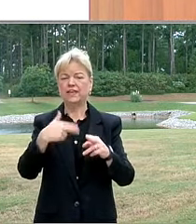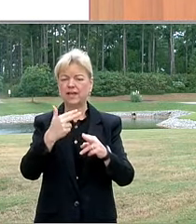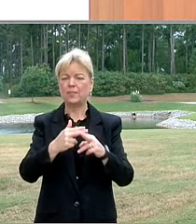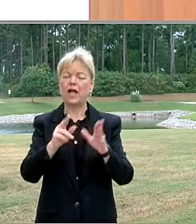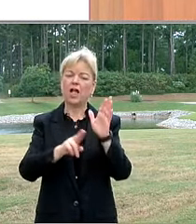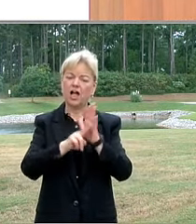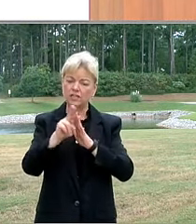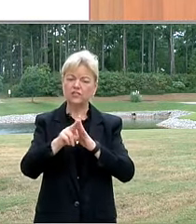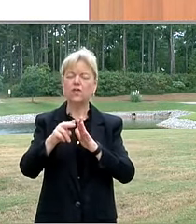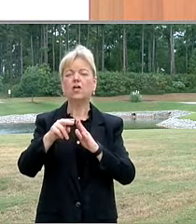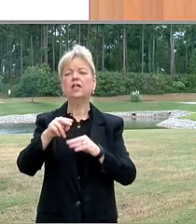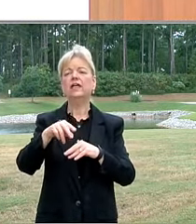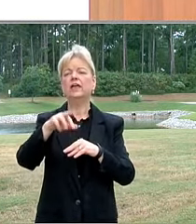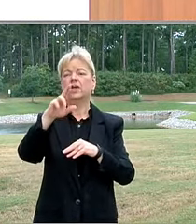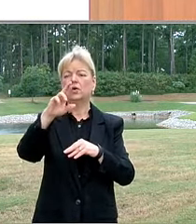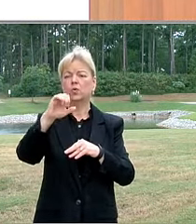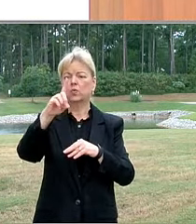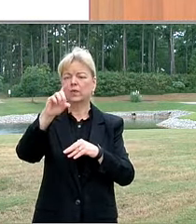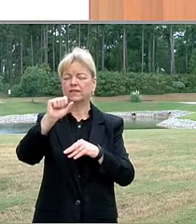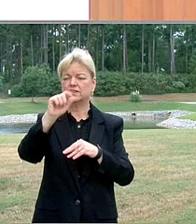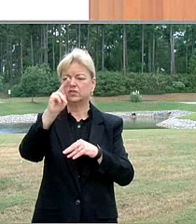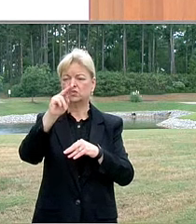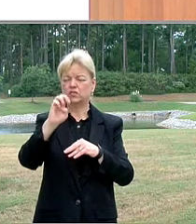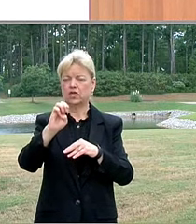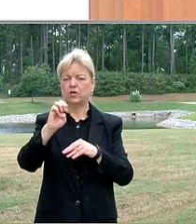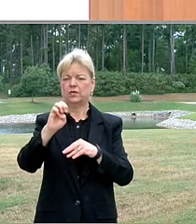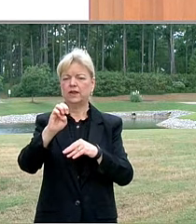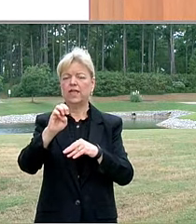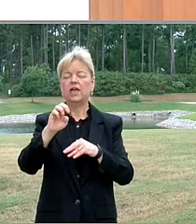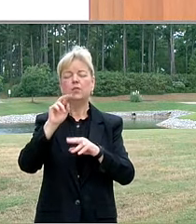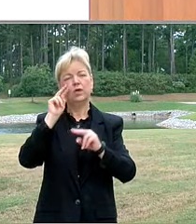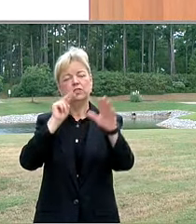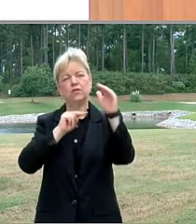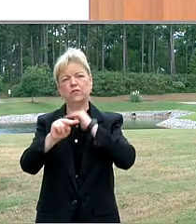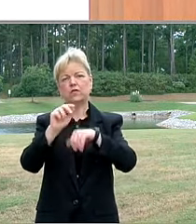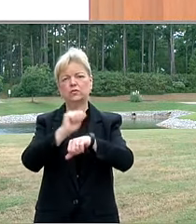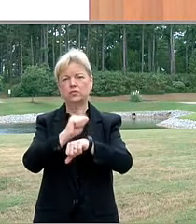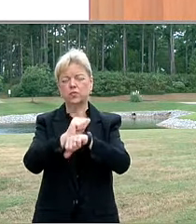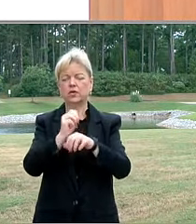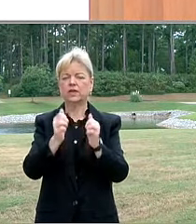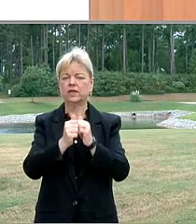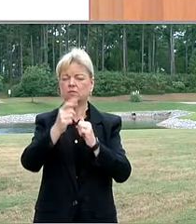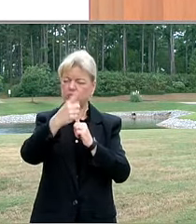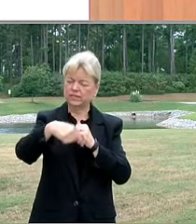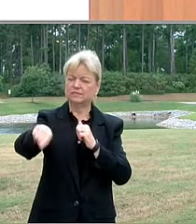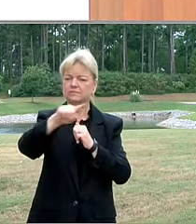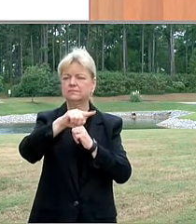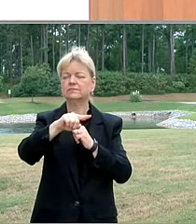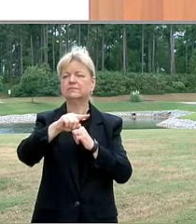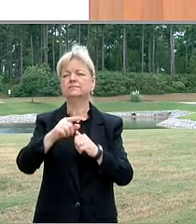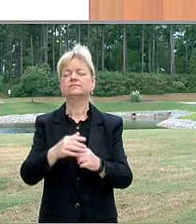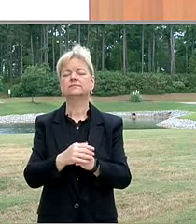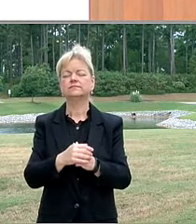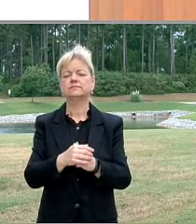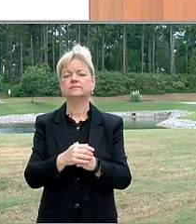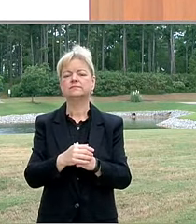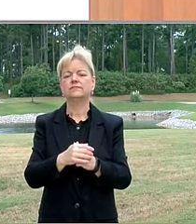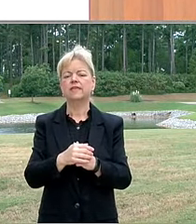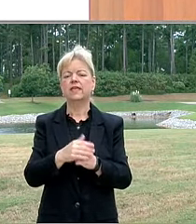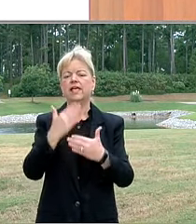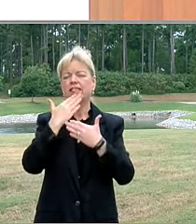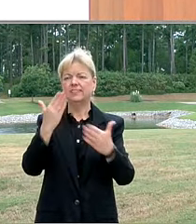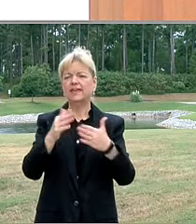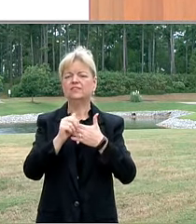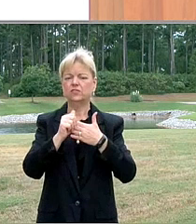community. We look forward to working with our teammates within AMC and other organizations here on post and the local community. Thanks